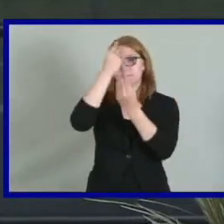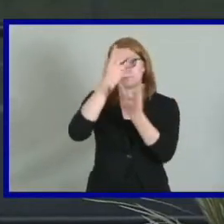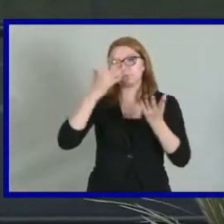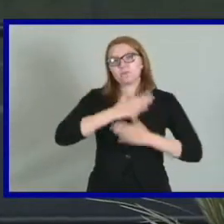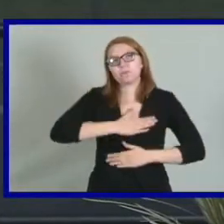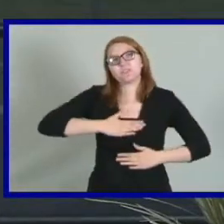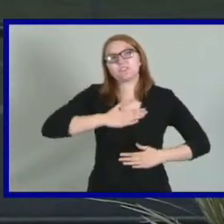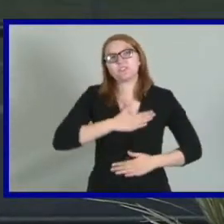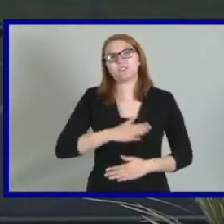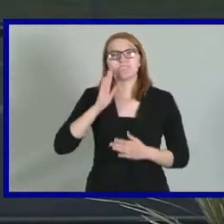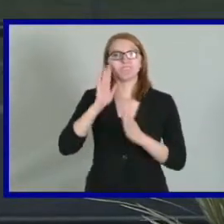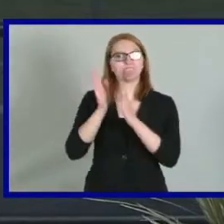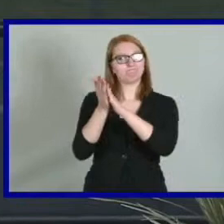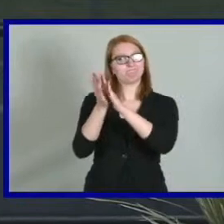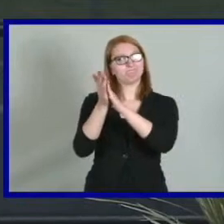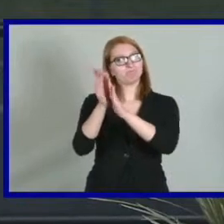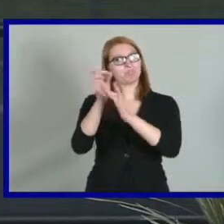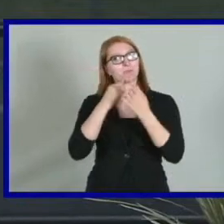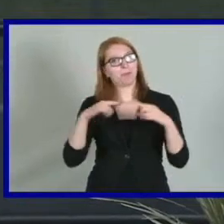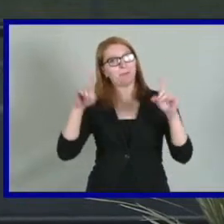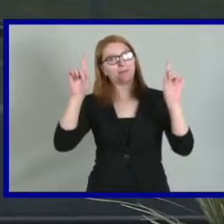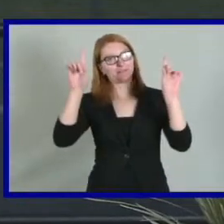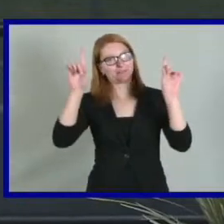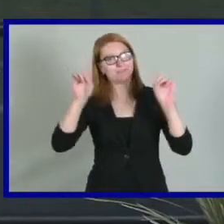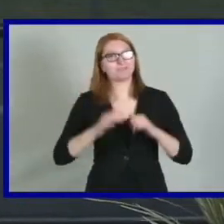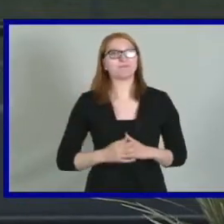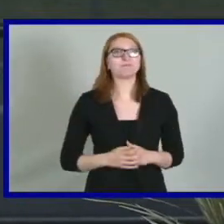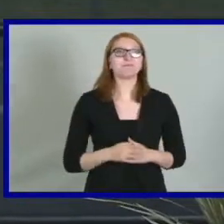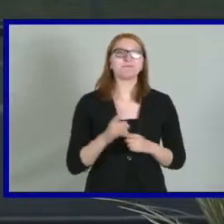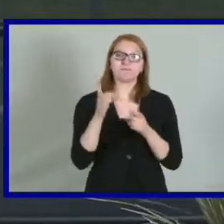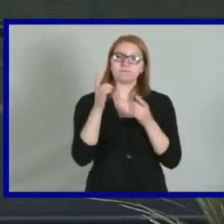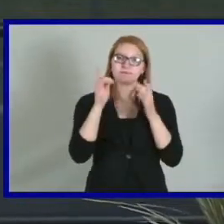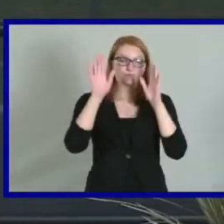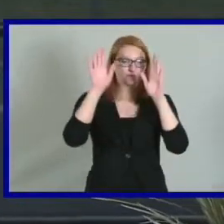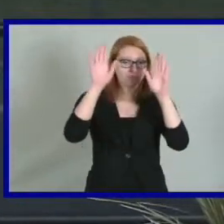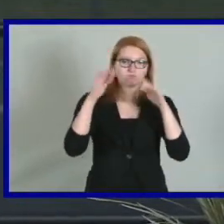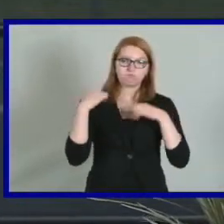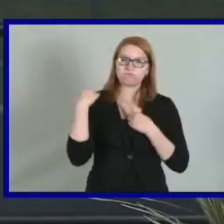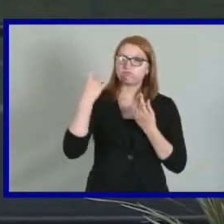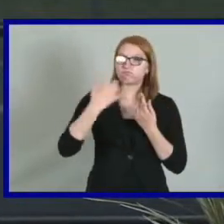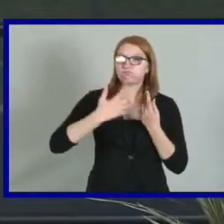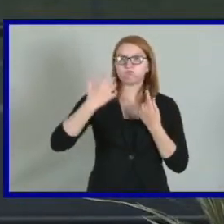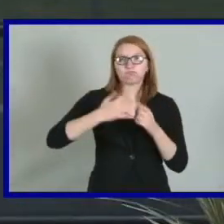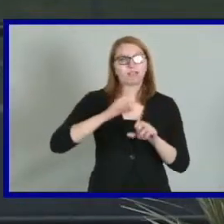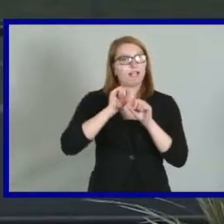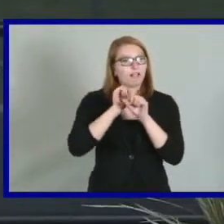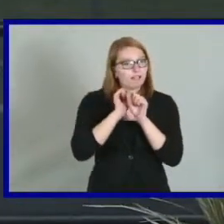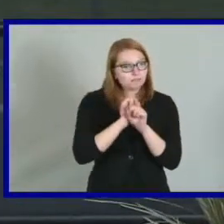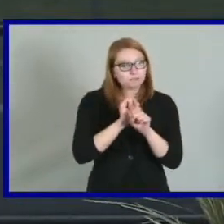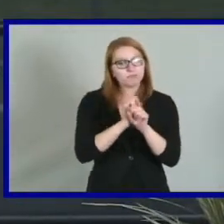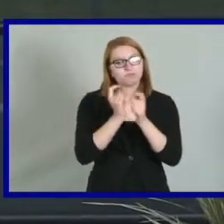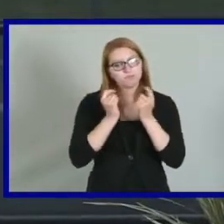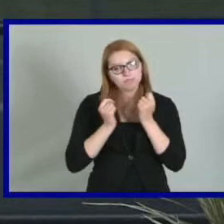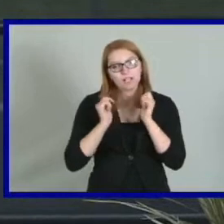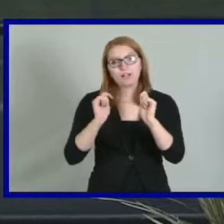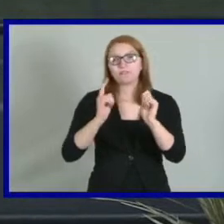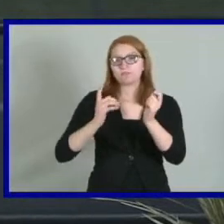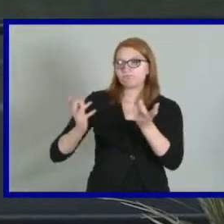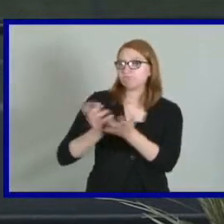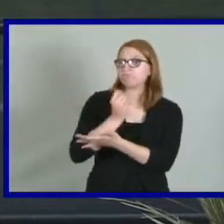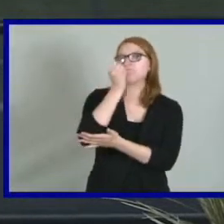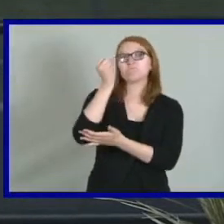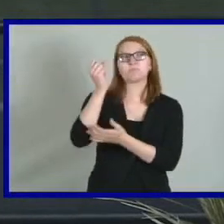your accomplishments here. Through great effort and perseverance, you have seized opportunities to broaden and sharpen